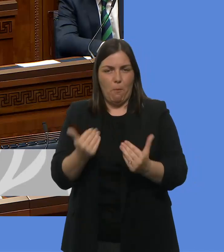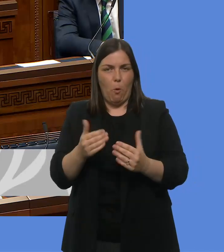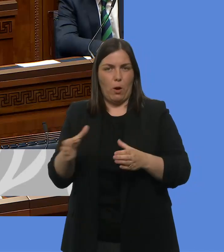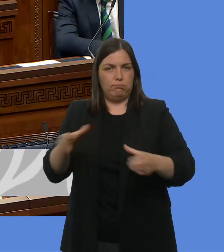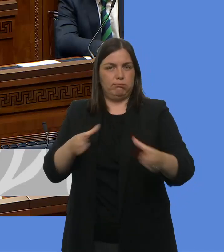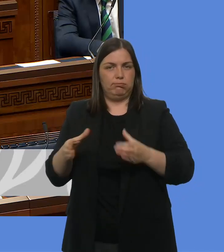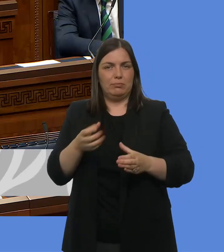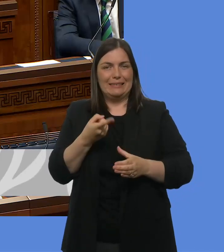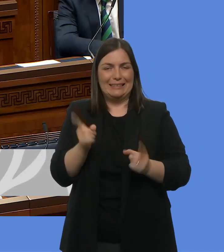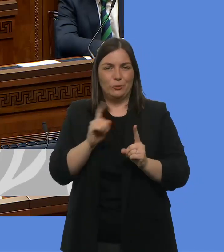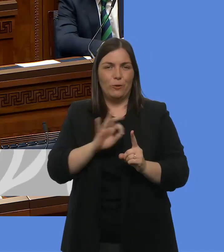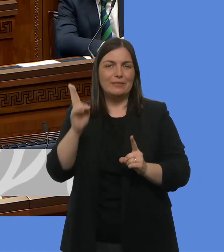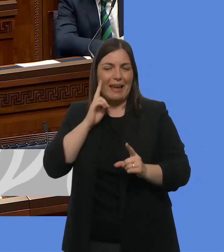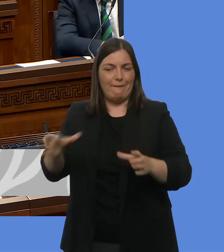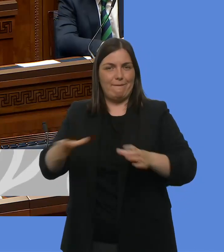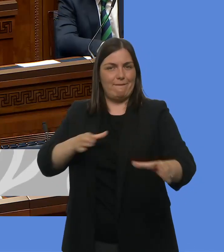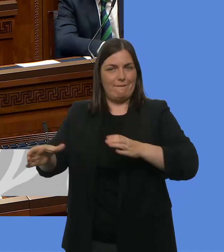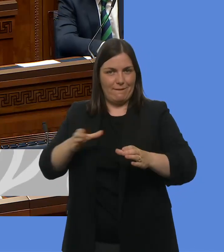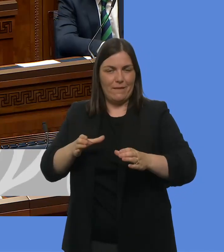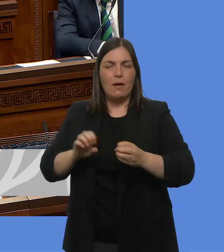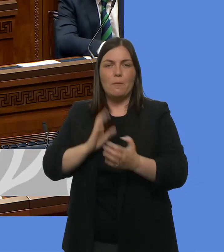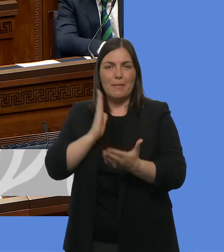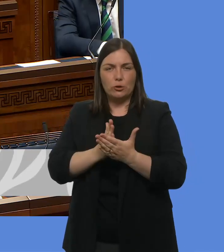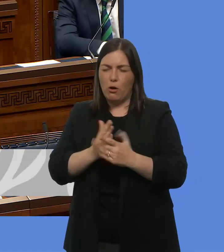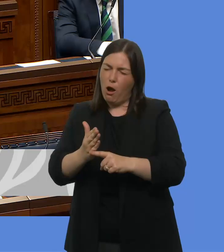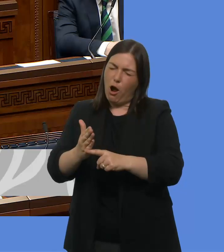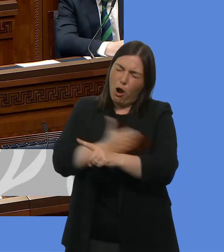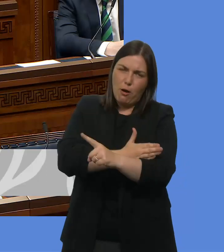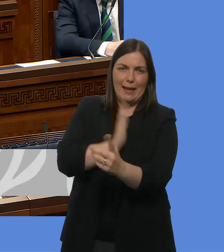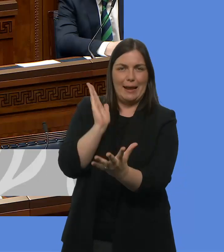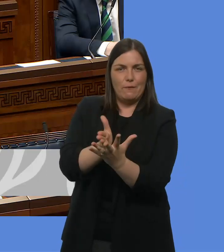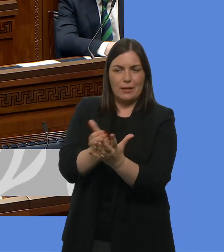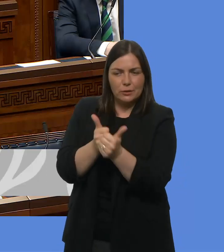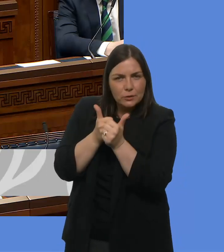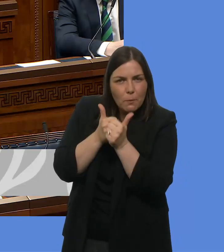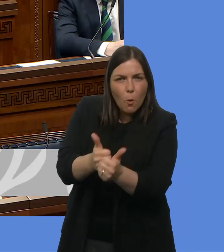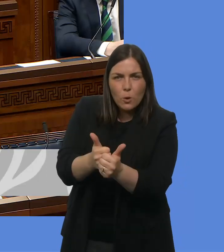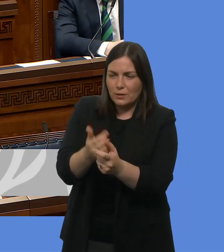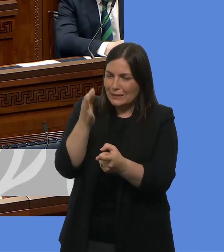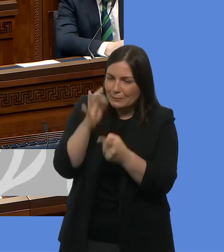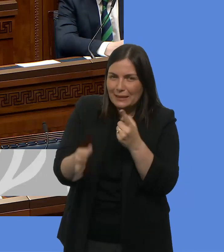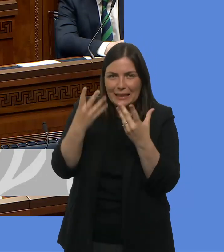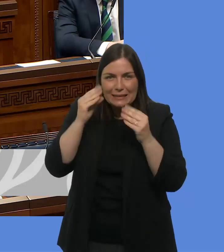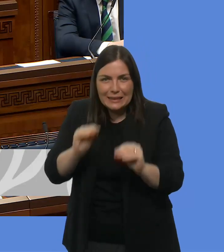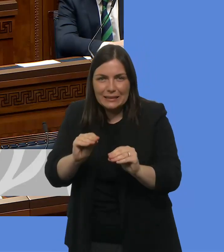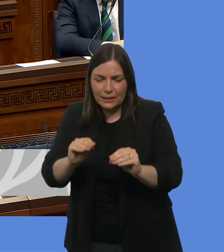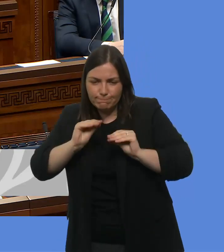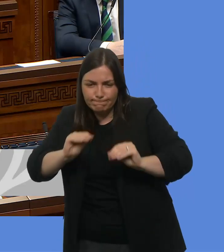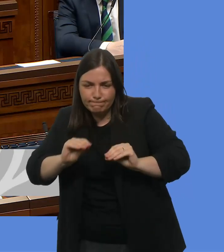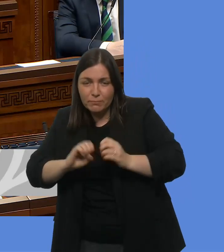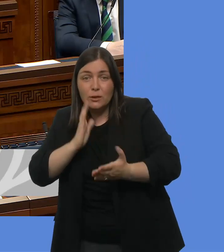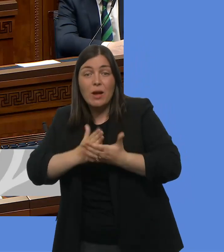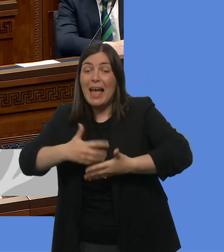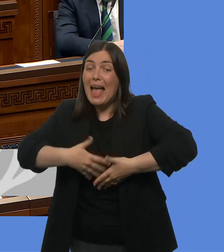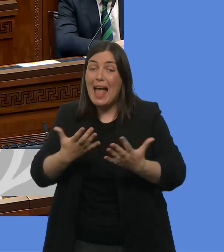these commitments by providing the early intervention and specialised teaching that deaf children need to overcome communication barriers to thrive